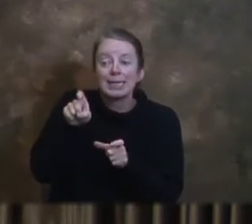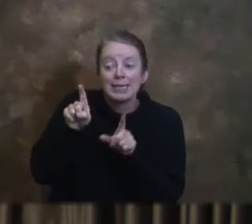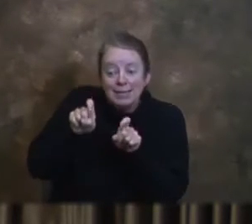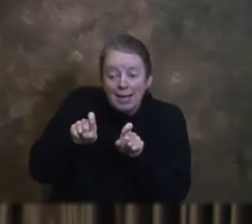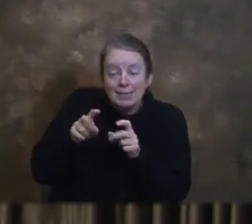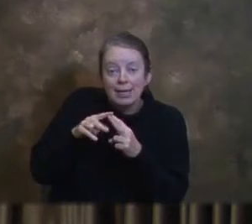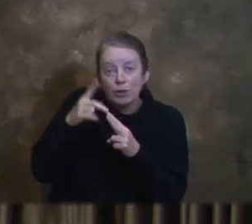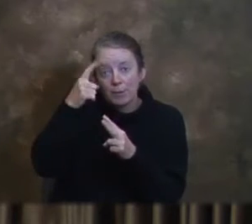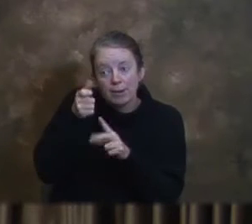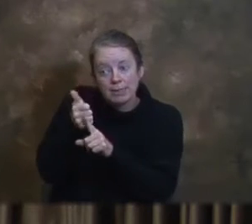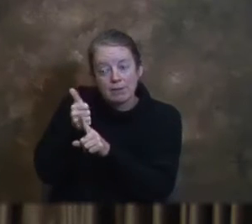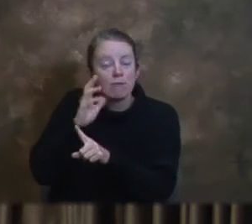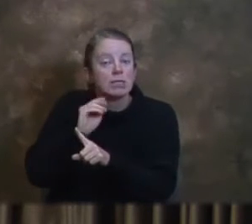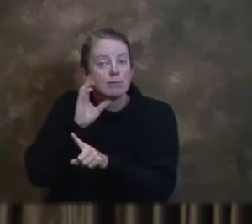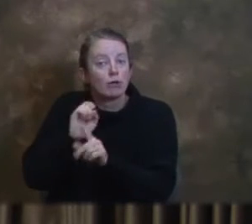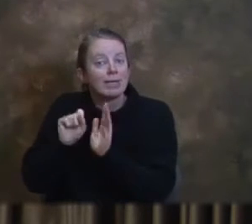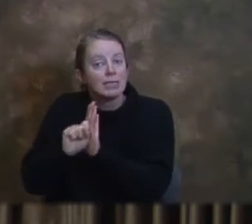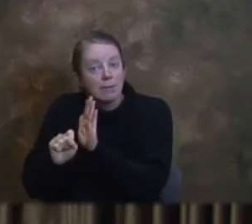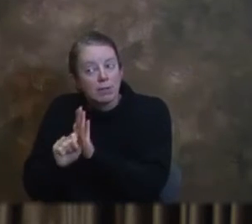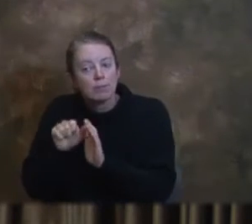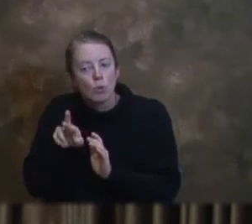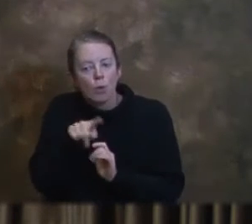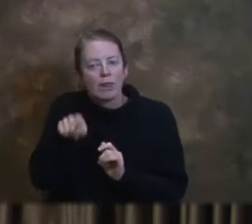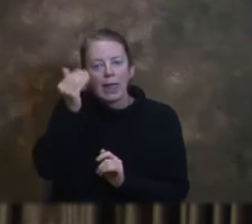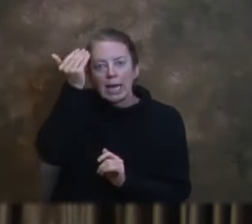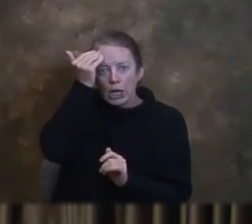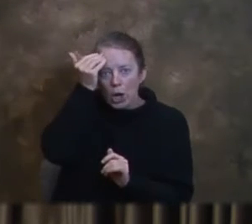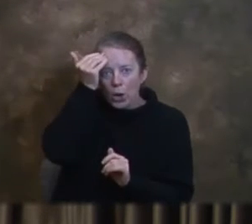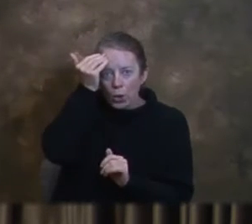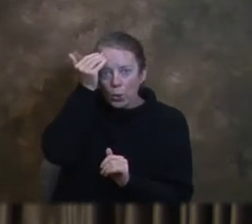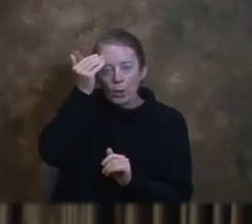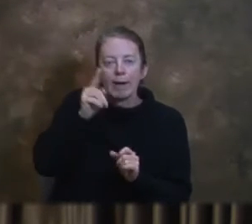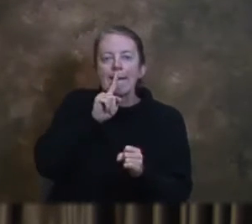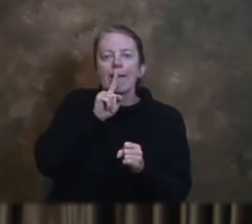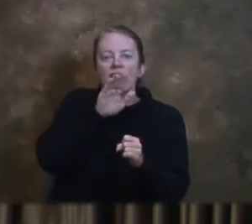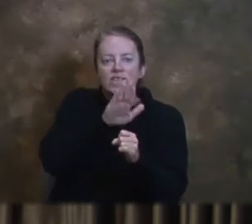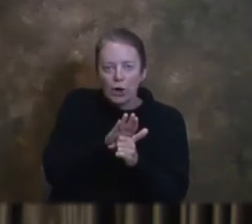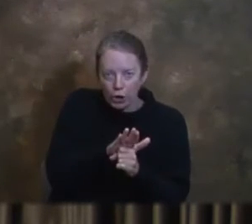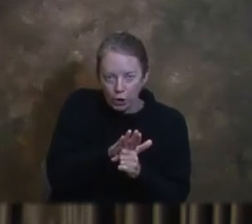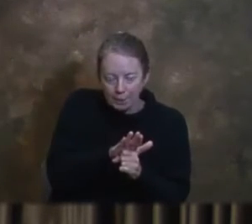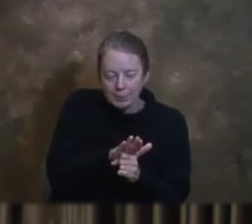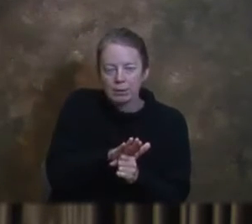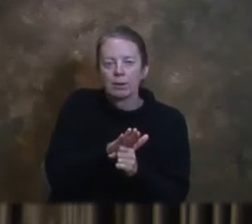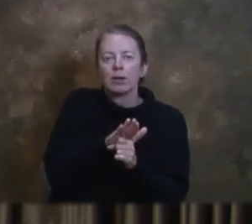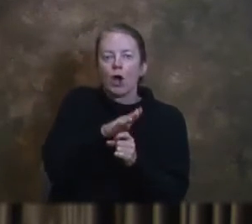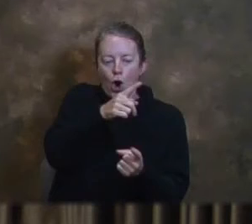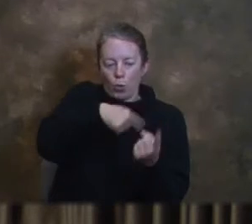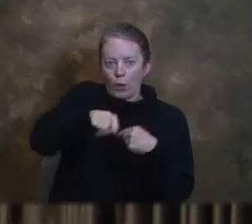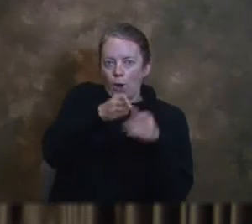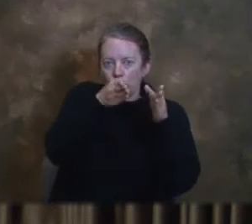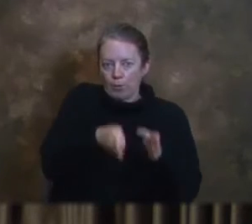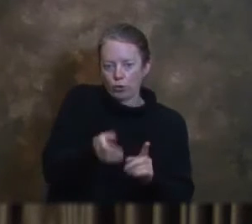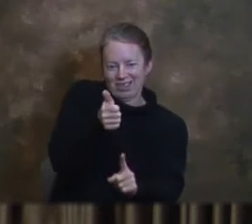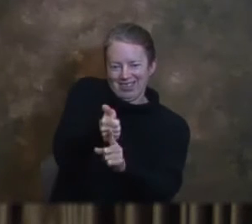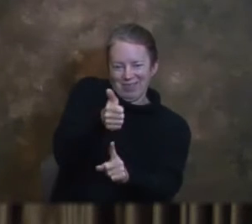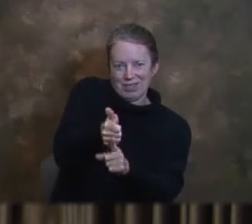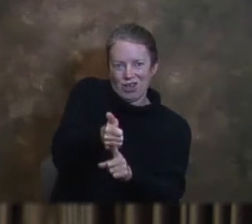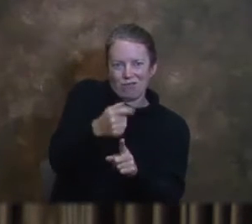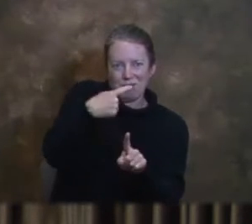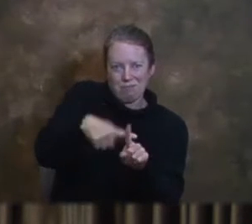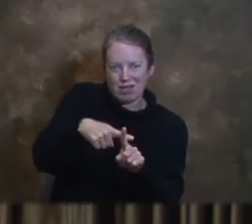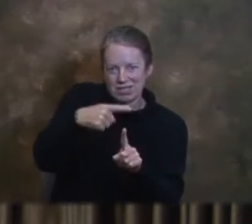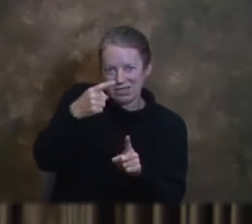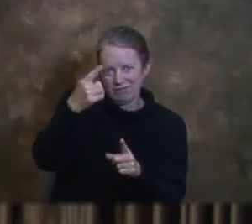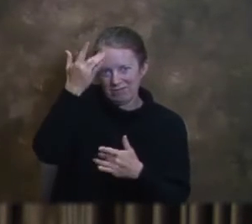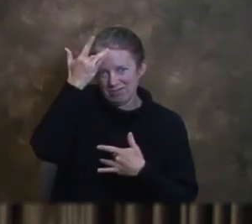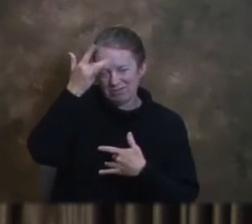having symptoms or they know now that they have been confirmed as an exposure to a positive case because it's spreading so